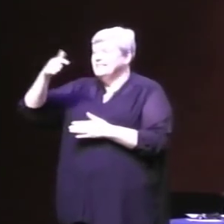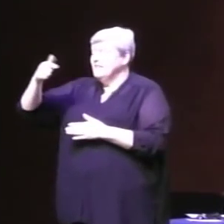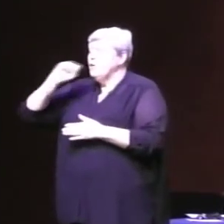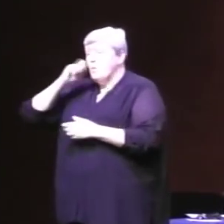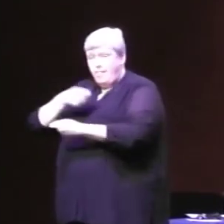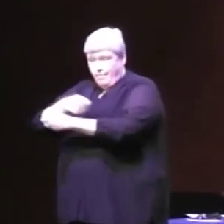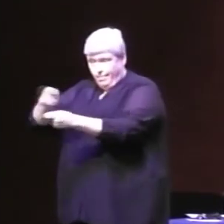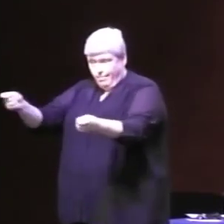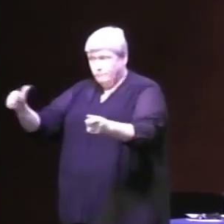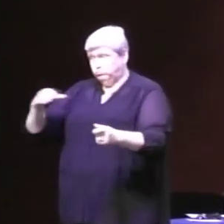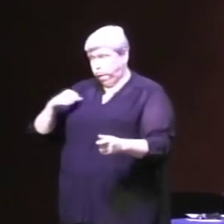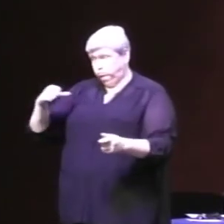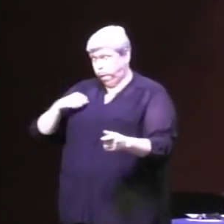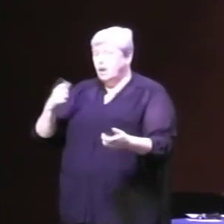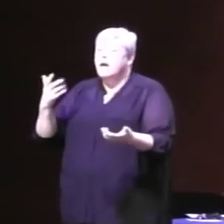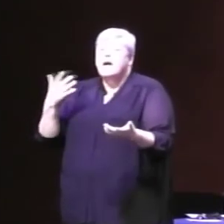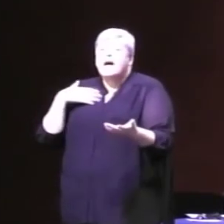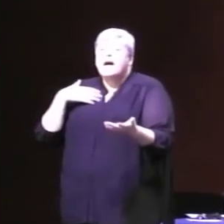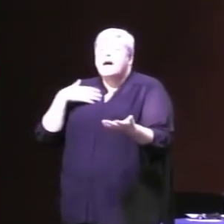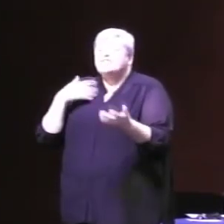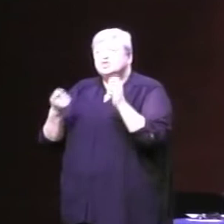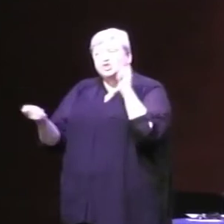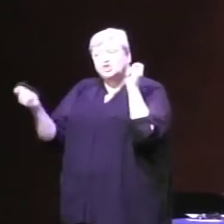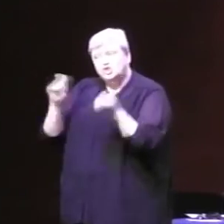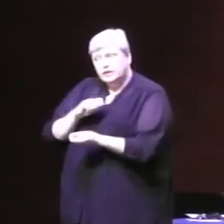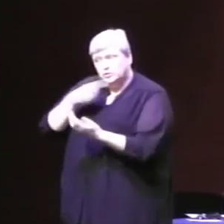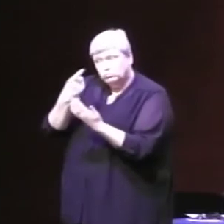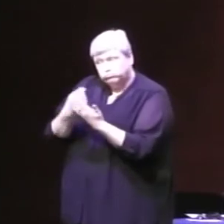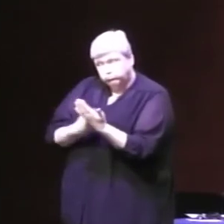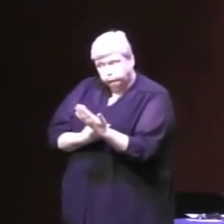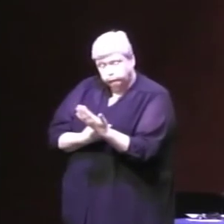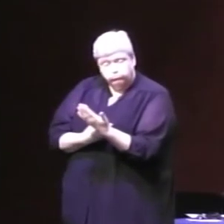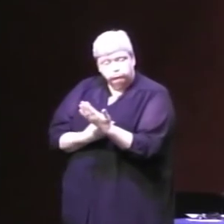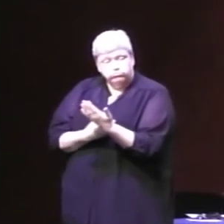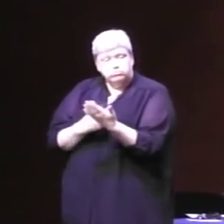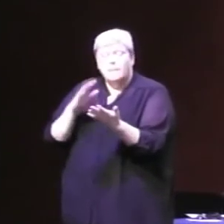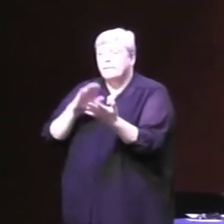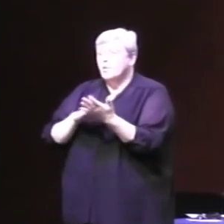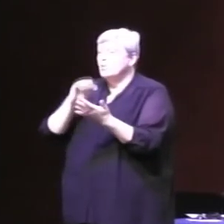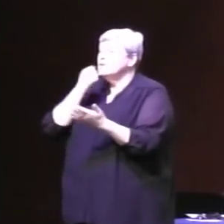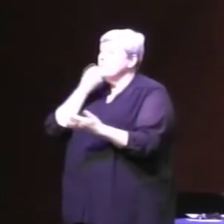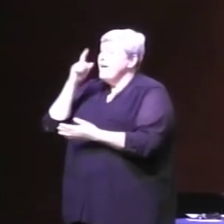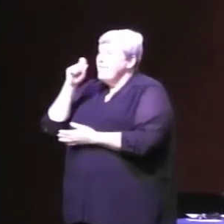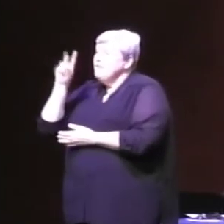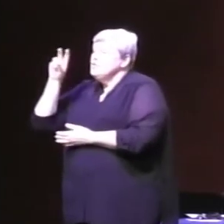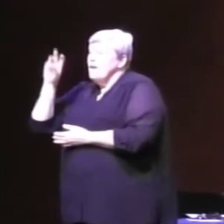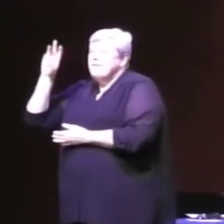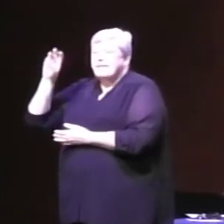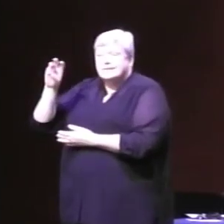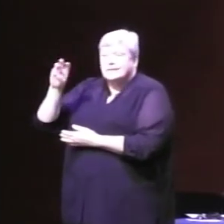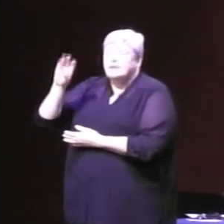course. Please note the following changes to the order of business. Motions 11, 12,